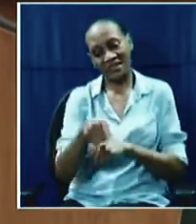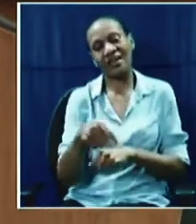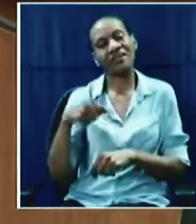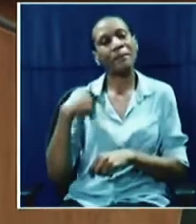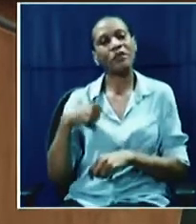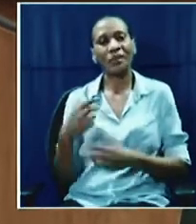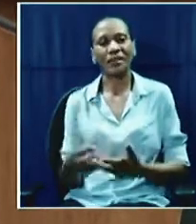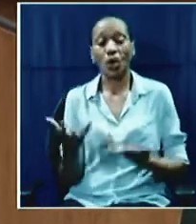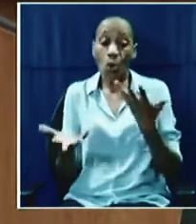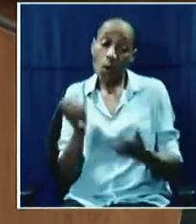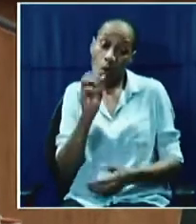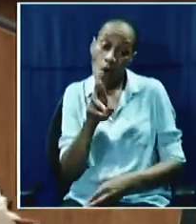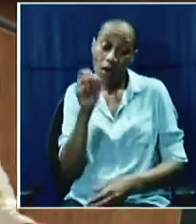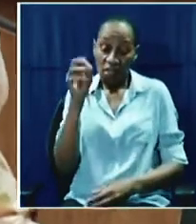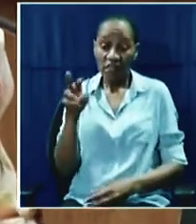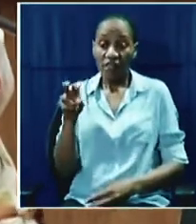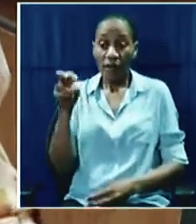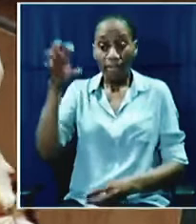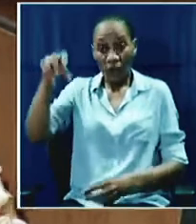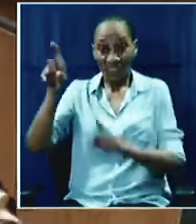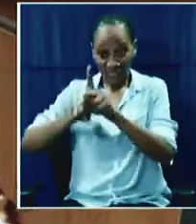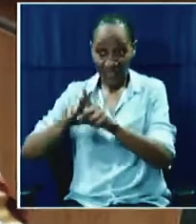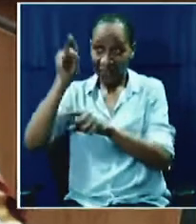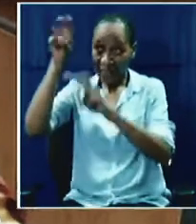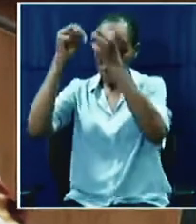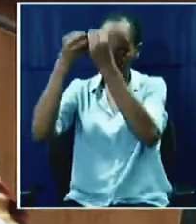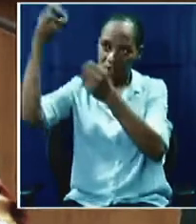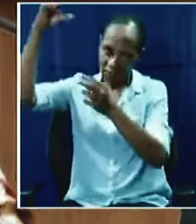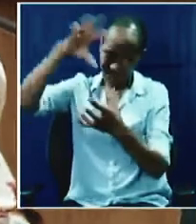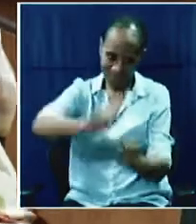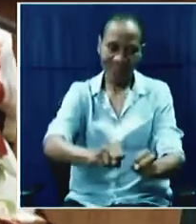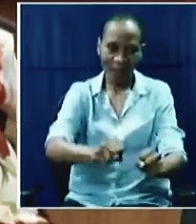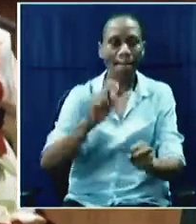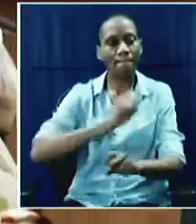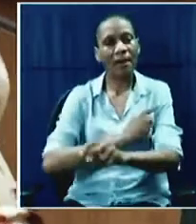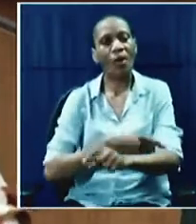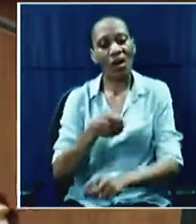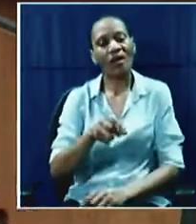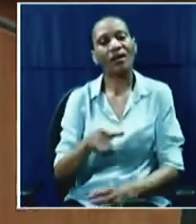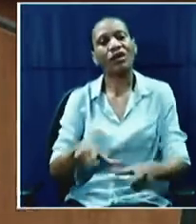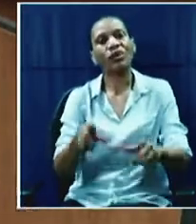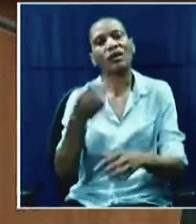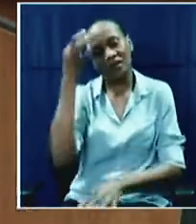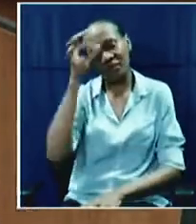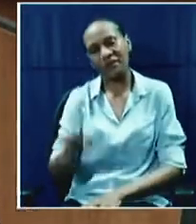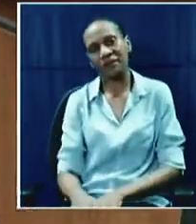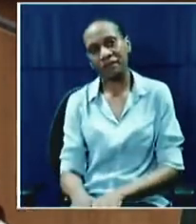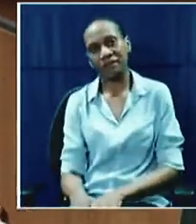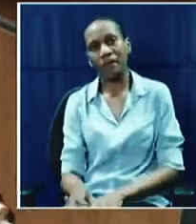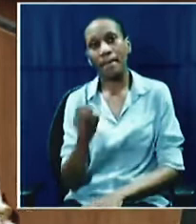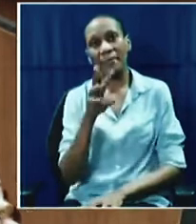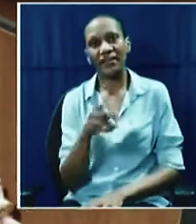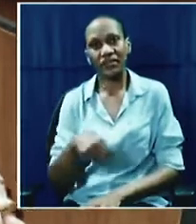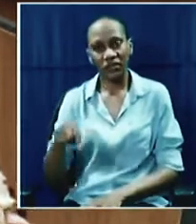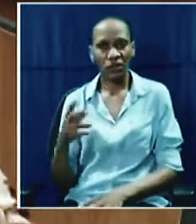is unable to, the national. But through our system of integrated cooperative governance, which can